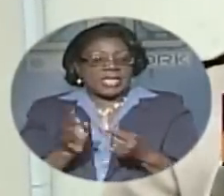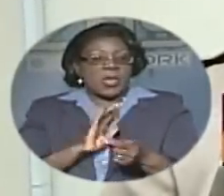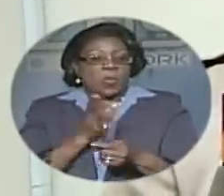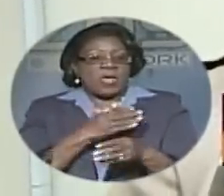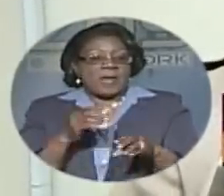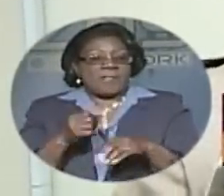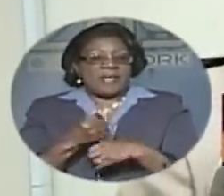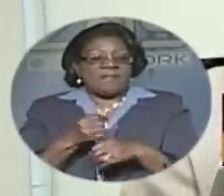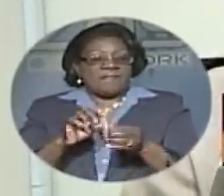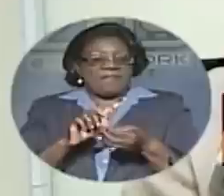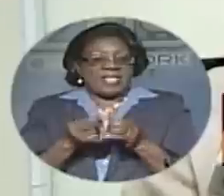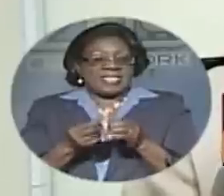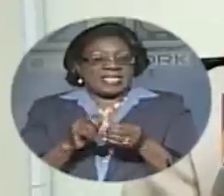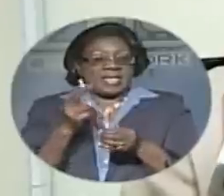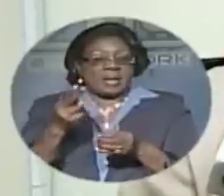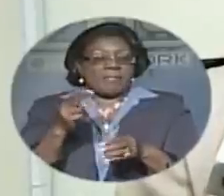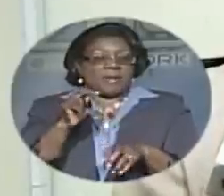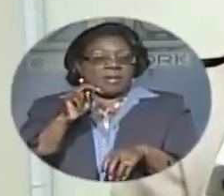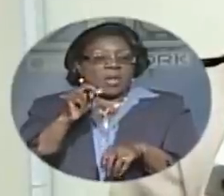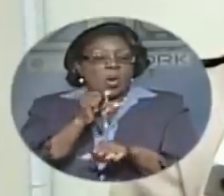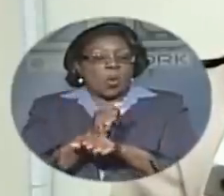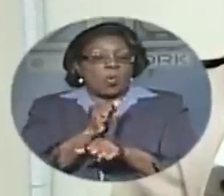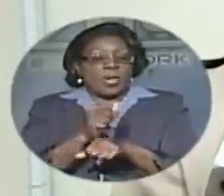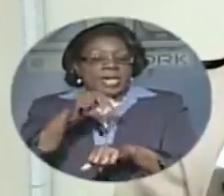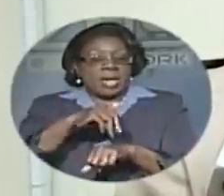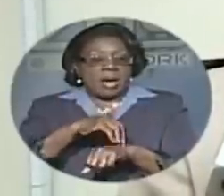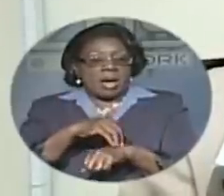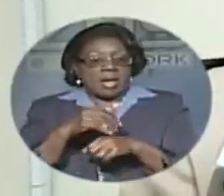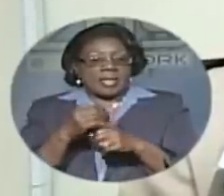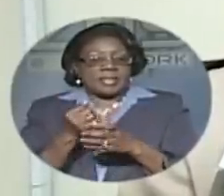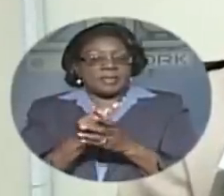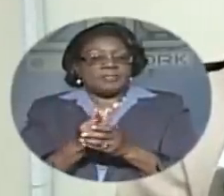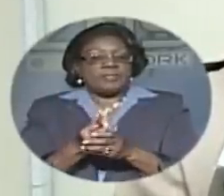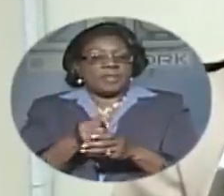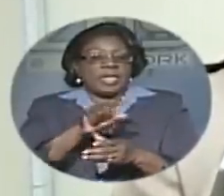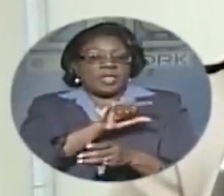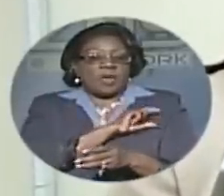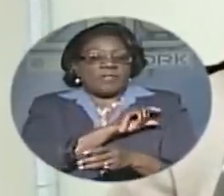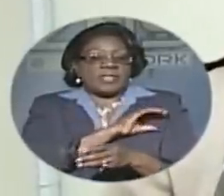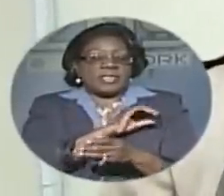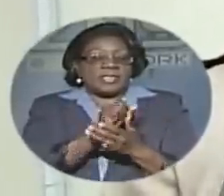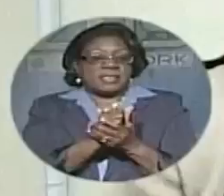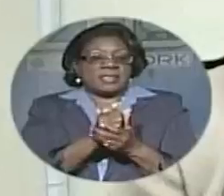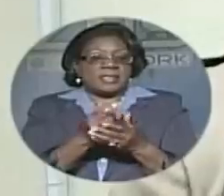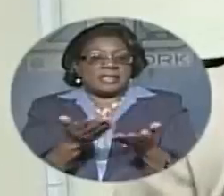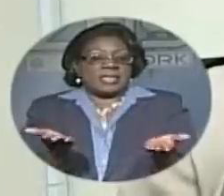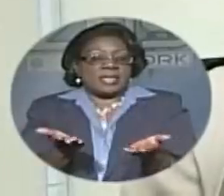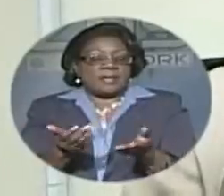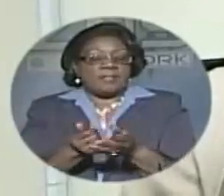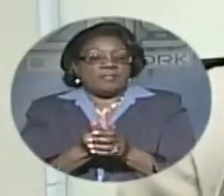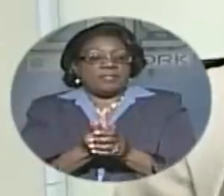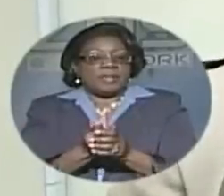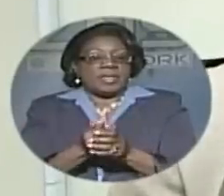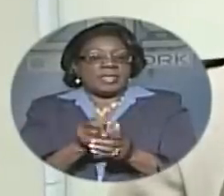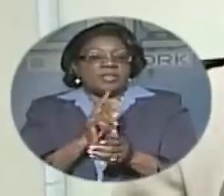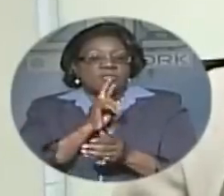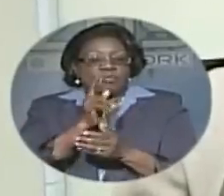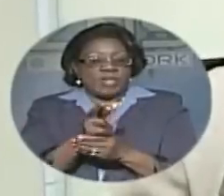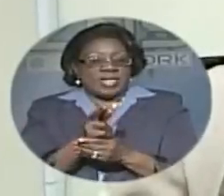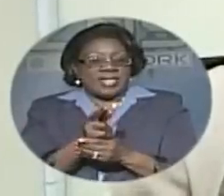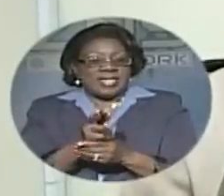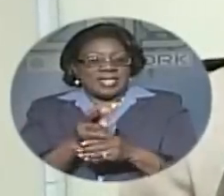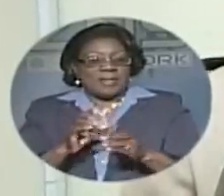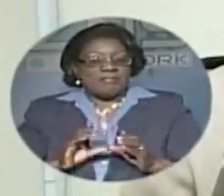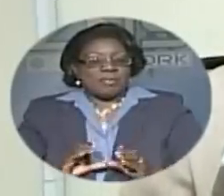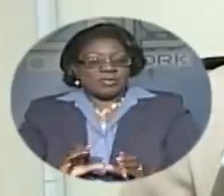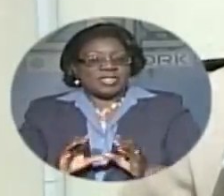transform it. Due to the hard work of our maintenance, the officers of our maintenance department, and that has really